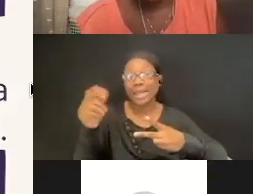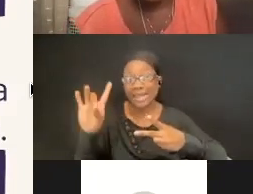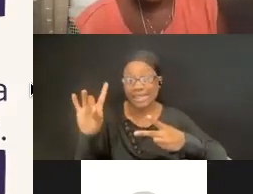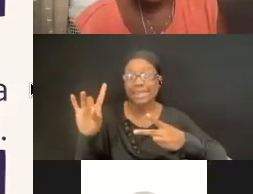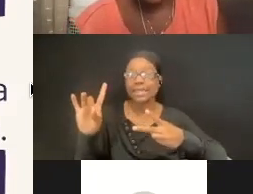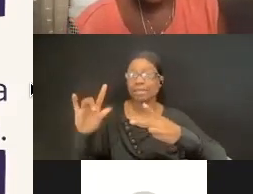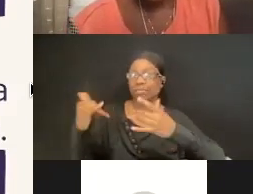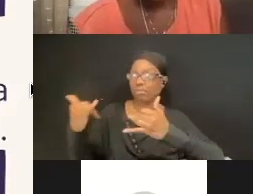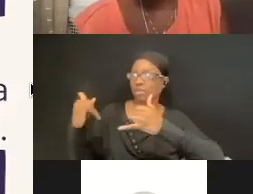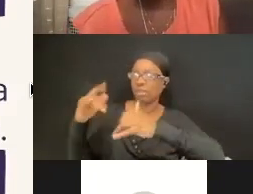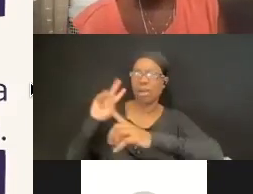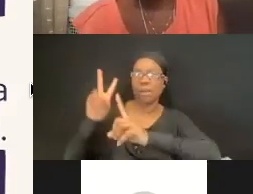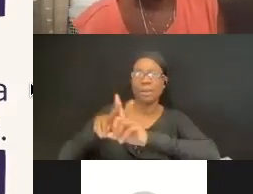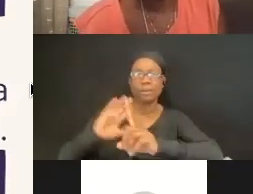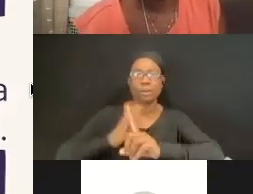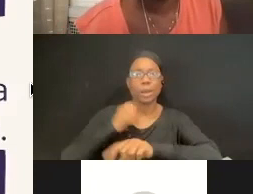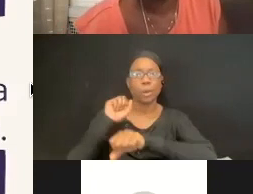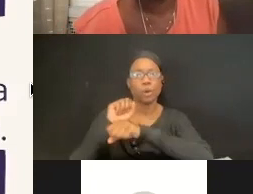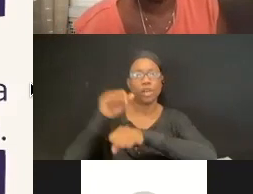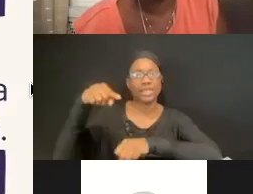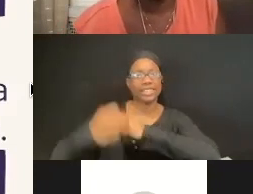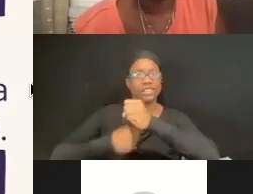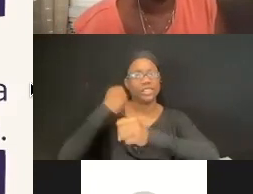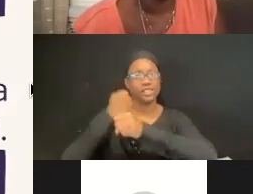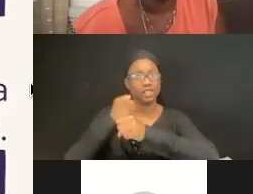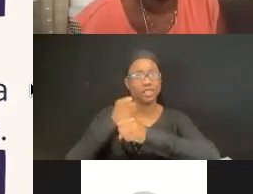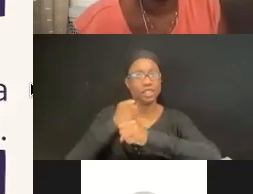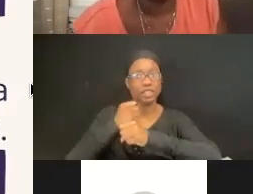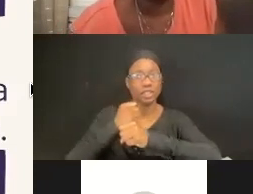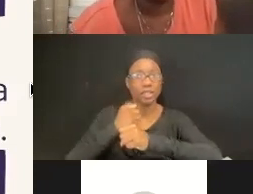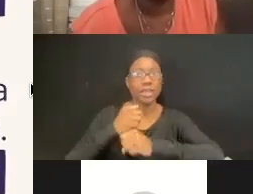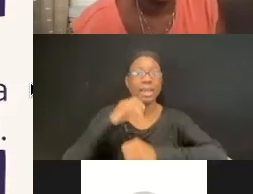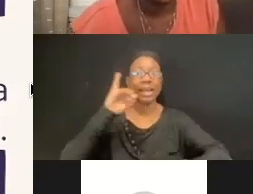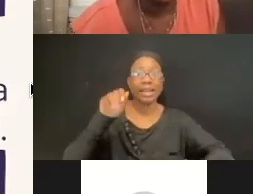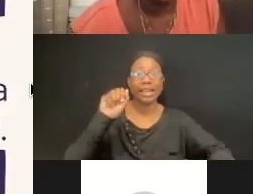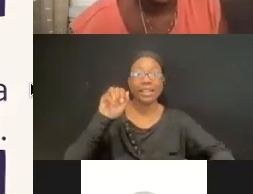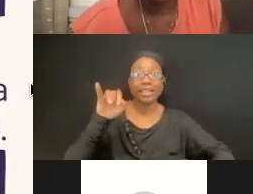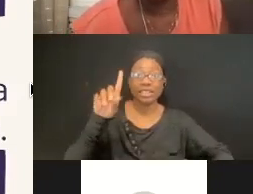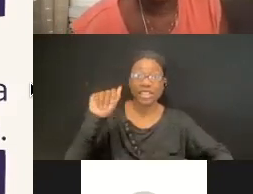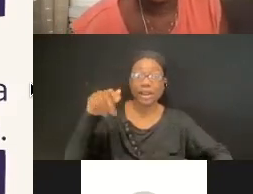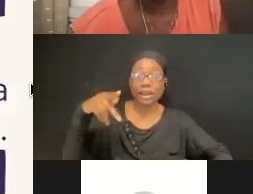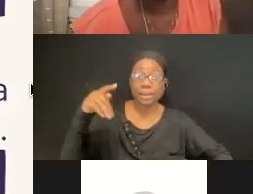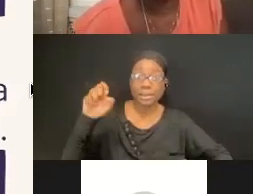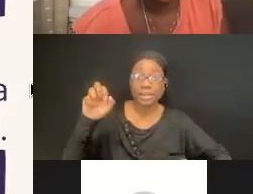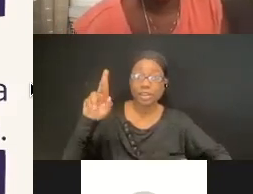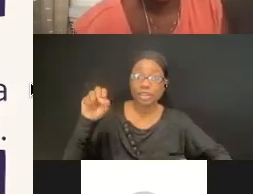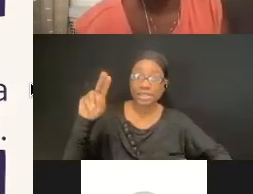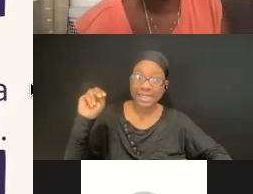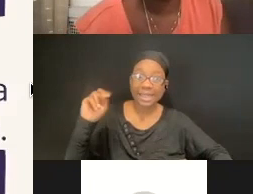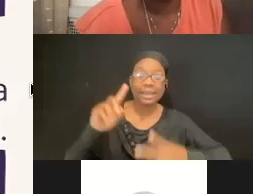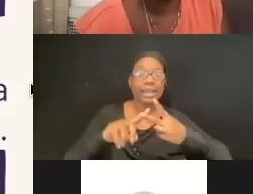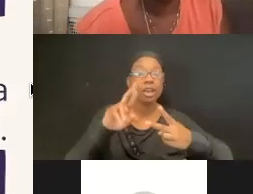year. So Jada Peterson and Remy Fennell, they were murdered in Charlotte. And like I mentioned,